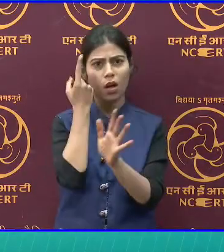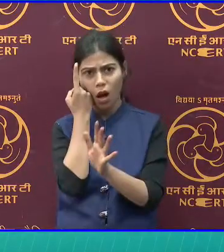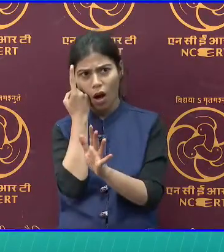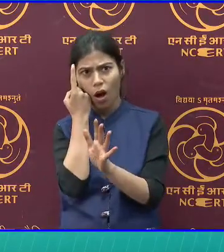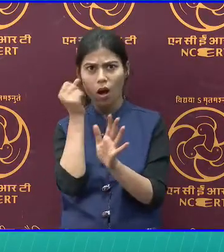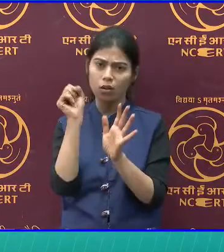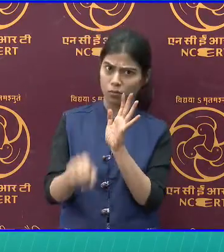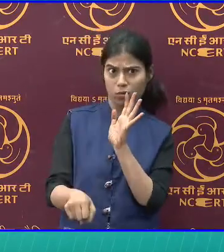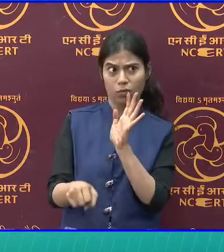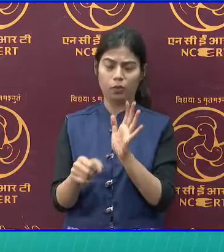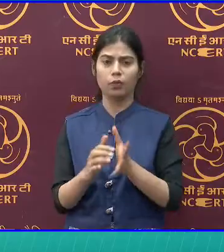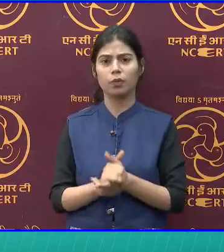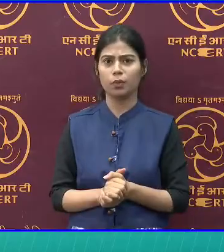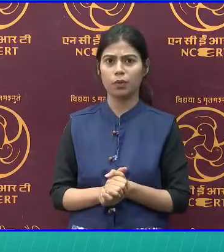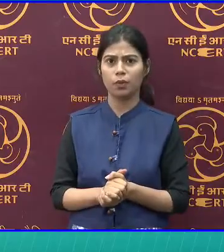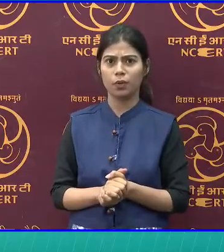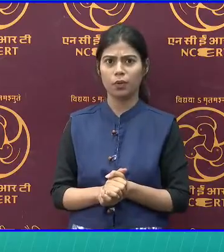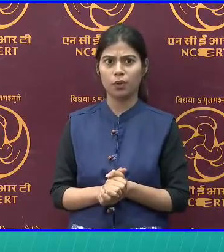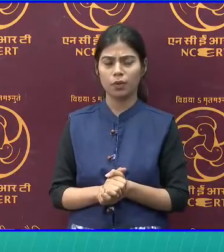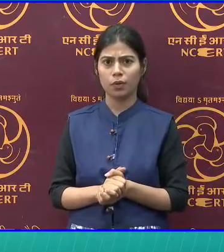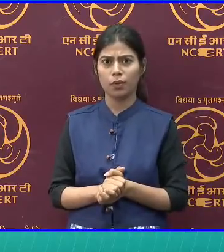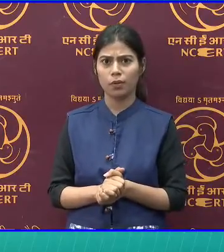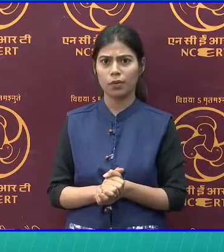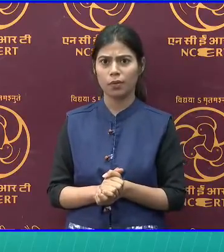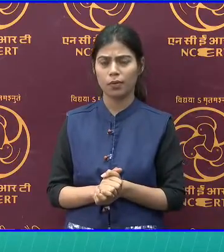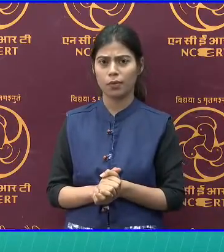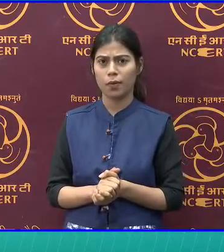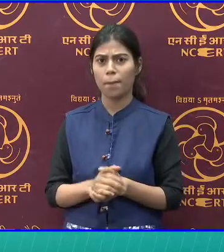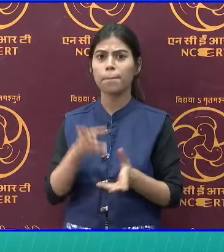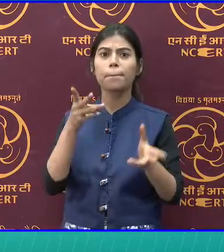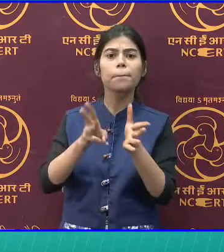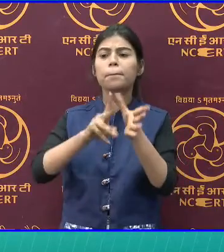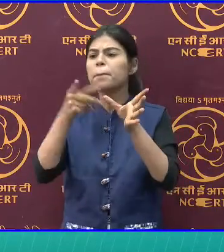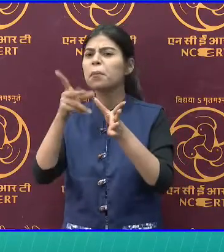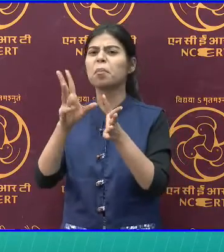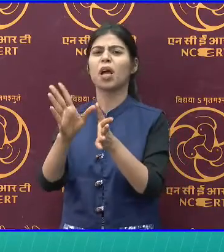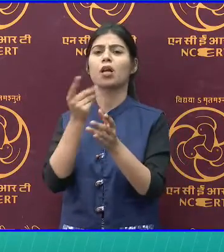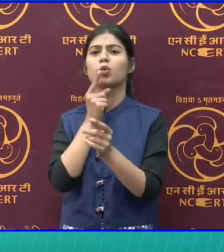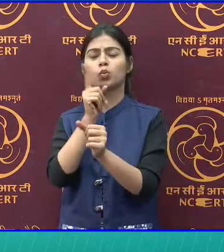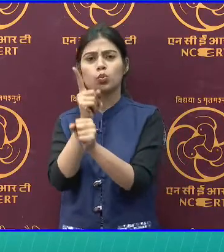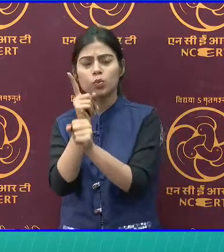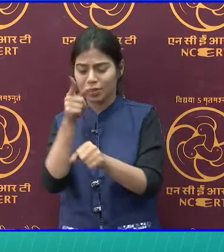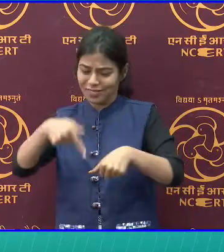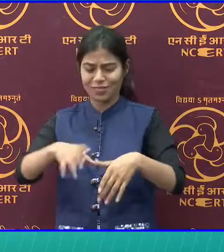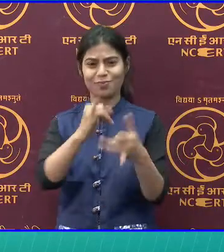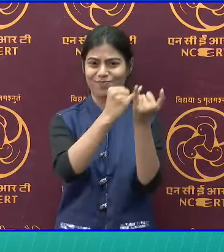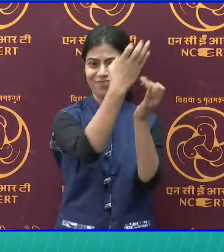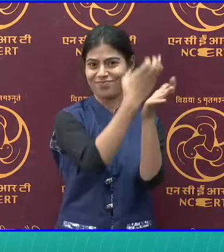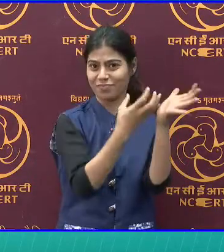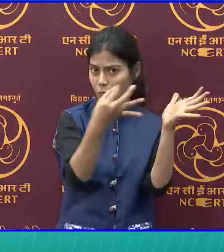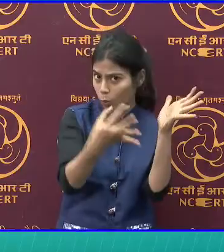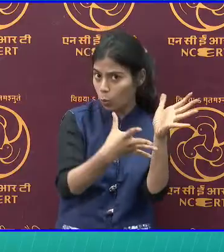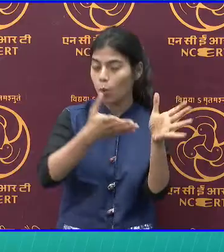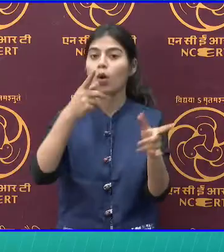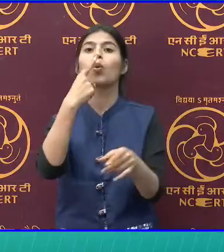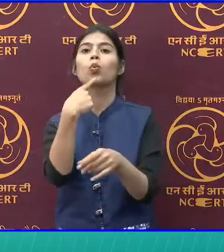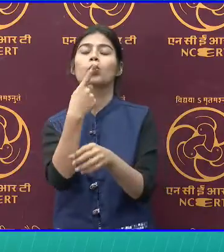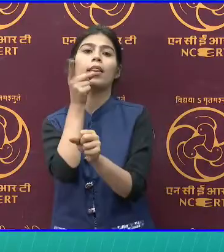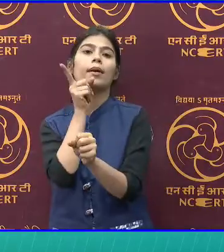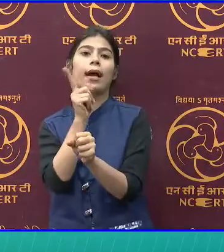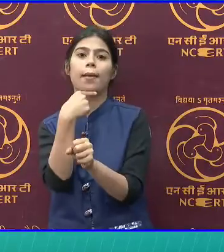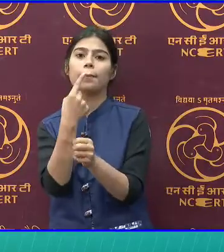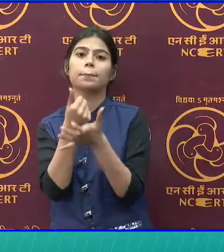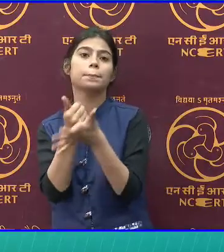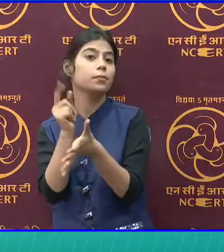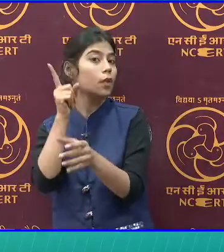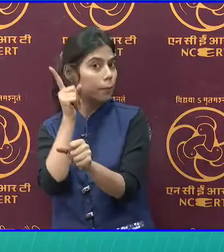up actually. So this quote is mainly meant for the teachers and parents and see the relevance of the topic actually. Right.